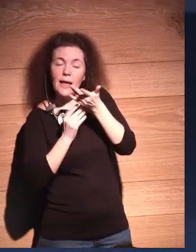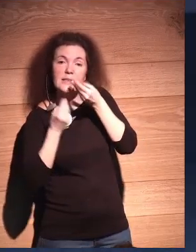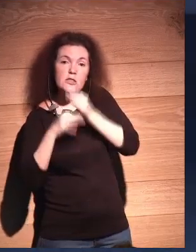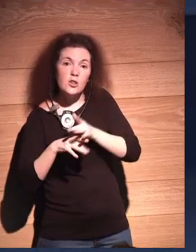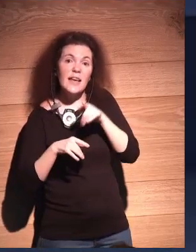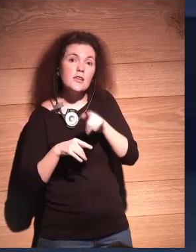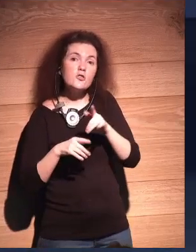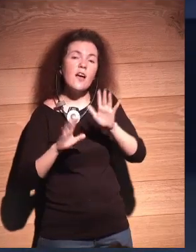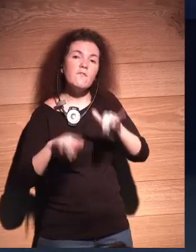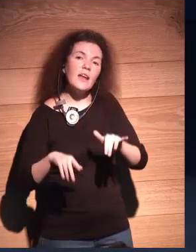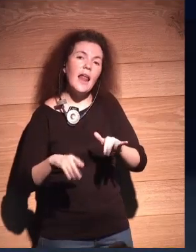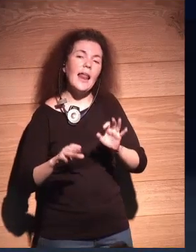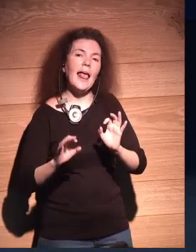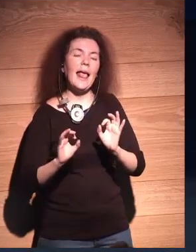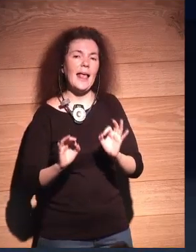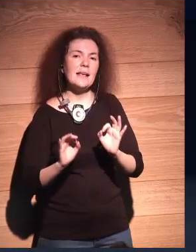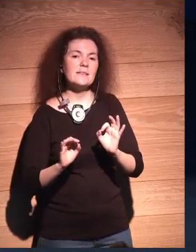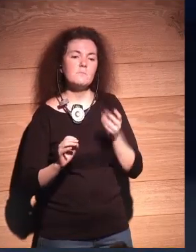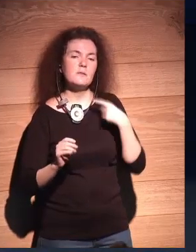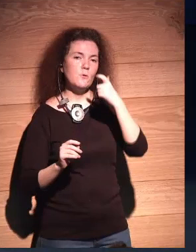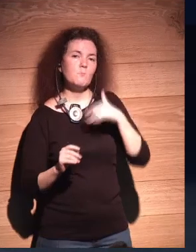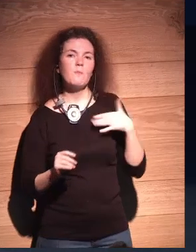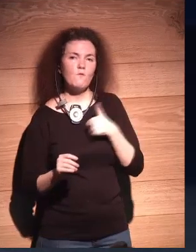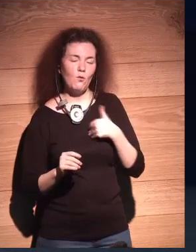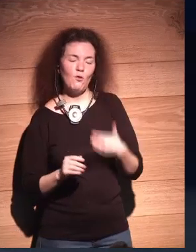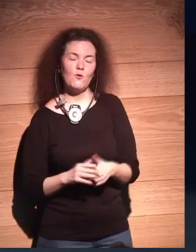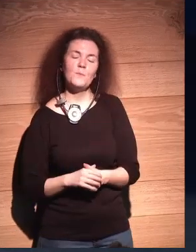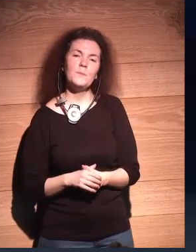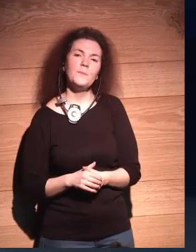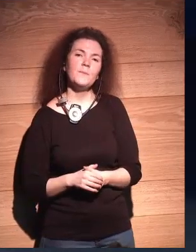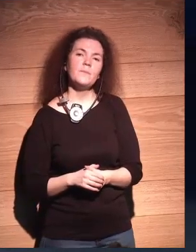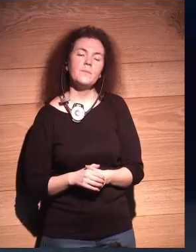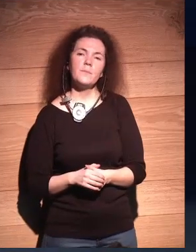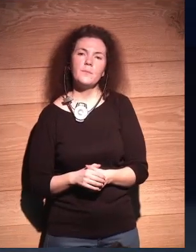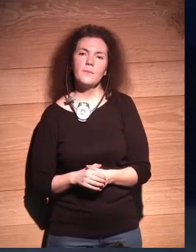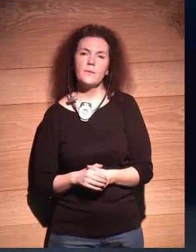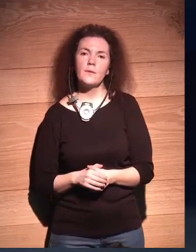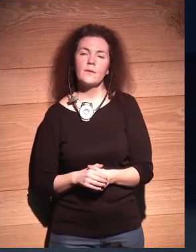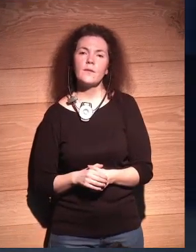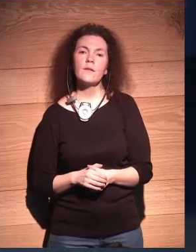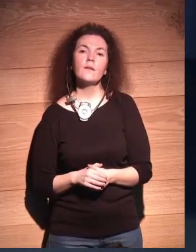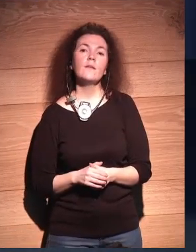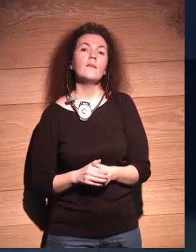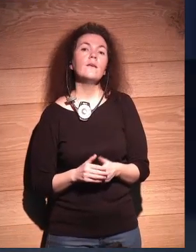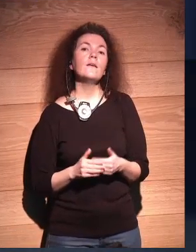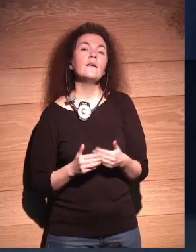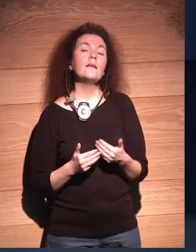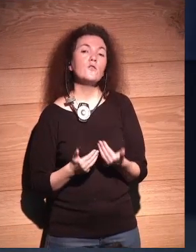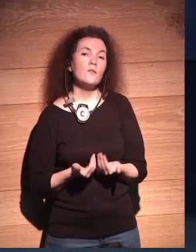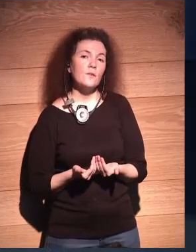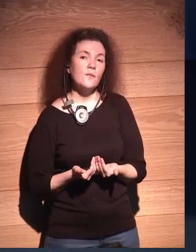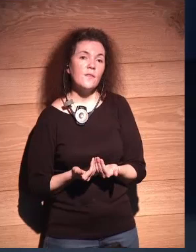So again, something that came out of not finishing something or just some sort of way around a mistake